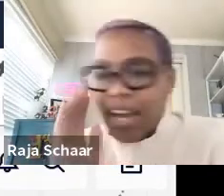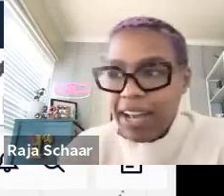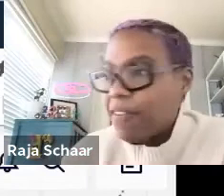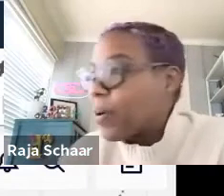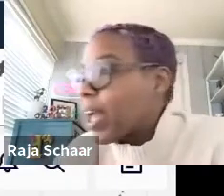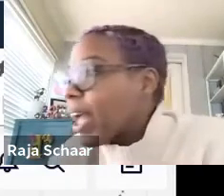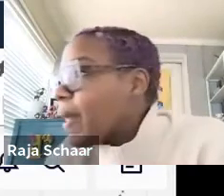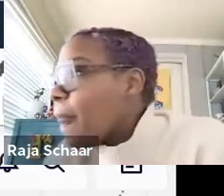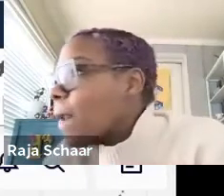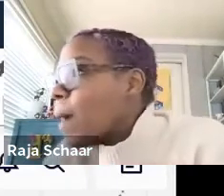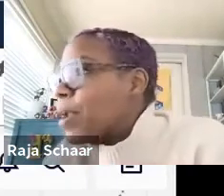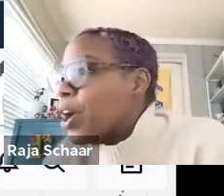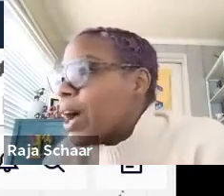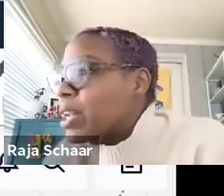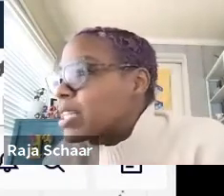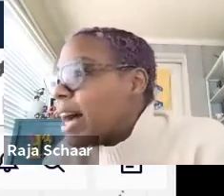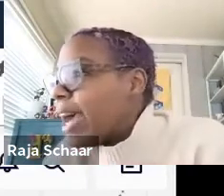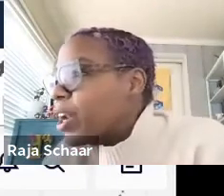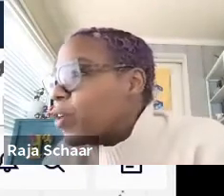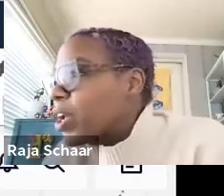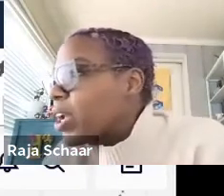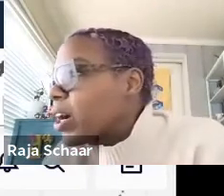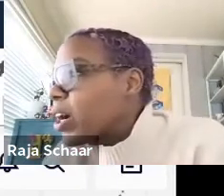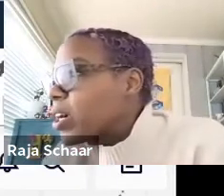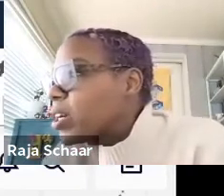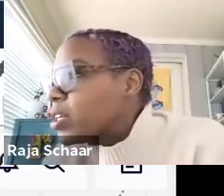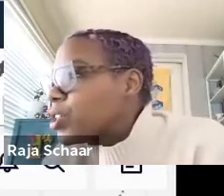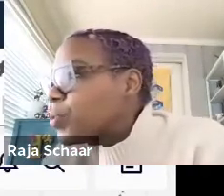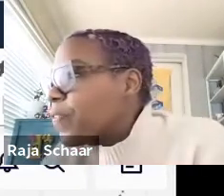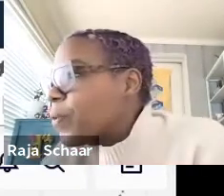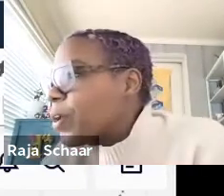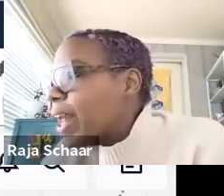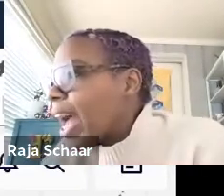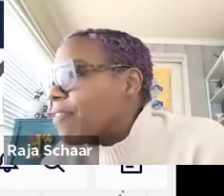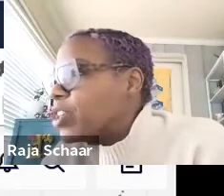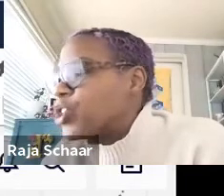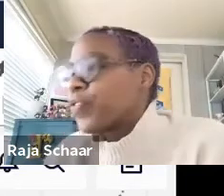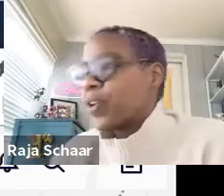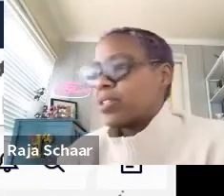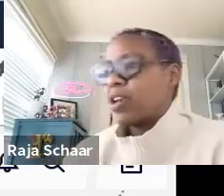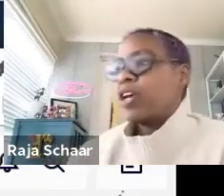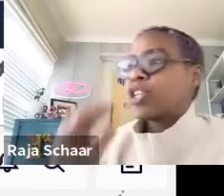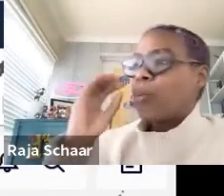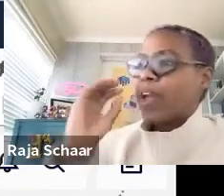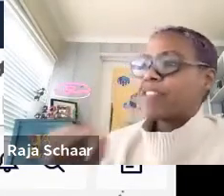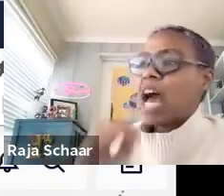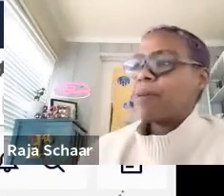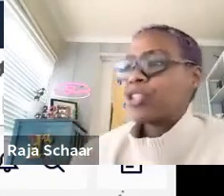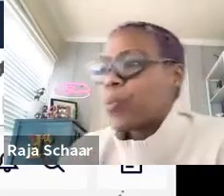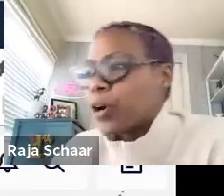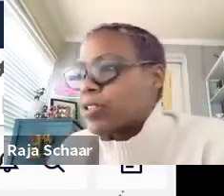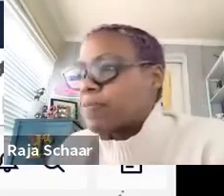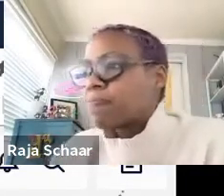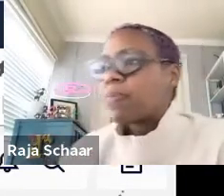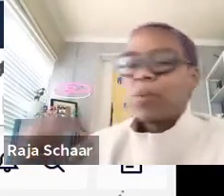5, 5. Okay, I'm gonna go ahead and slide it over here to the 4.5-ish for this. So we established